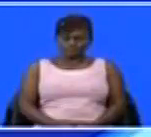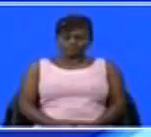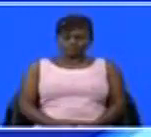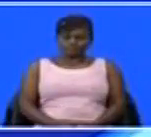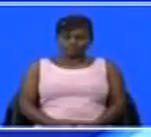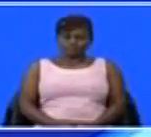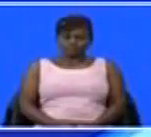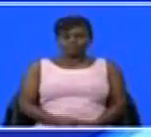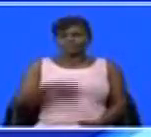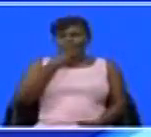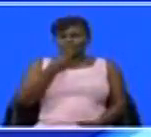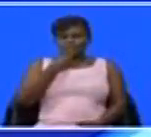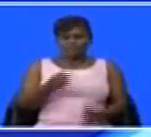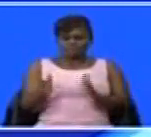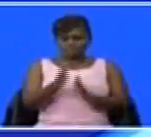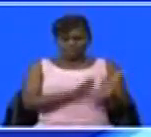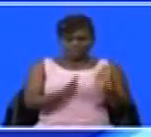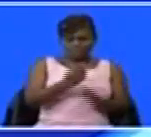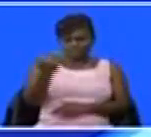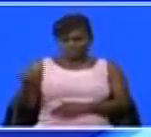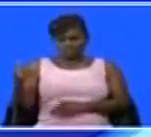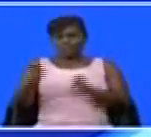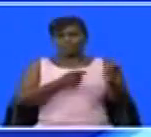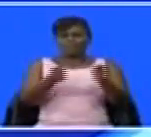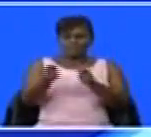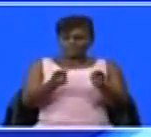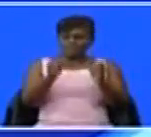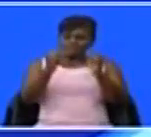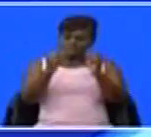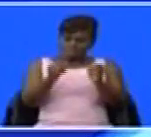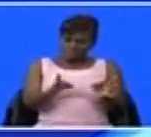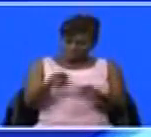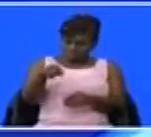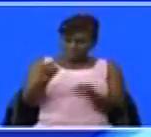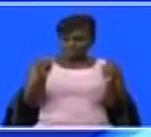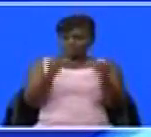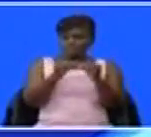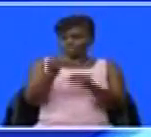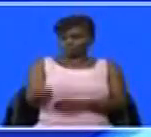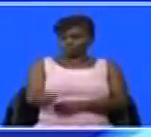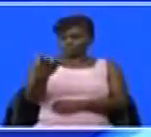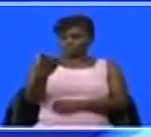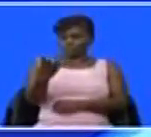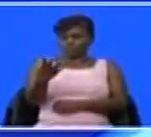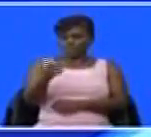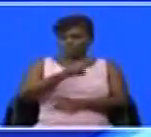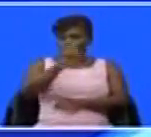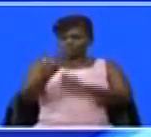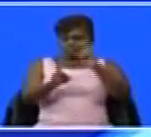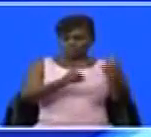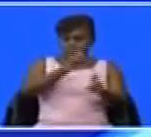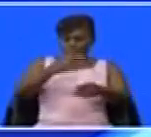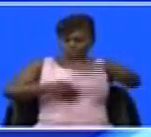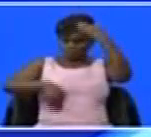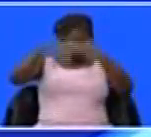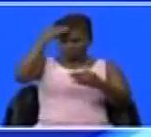So here's the thing. It was meant to prepare the students and school management in the event the school comes under attack. A security drill at Strathmore